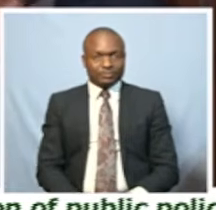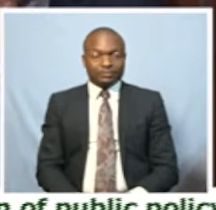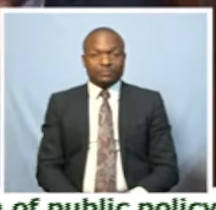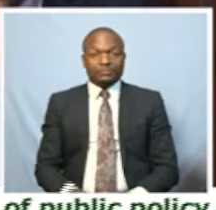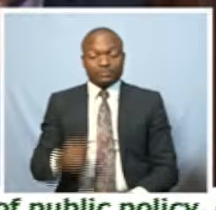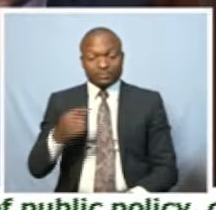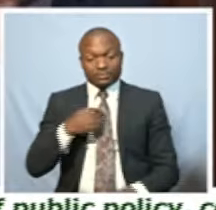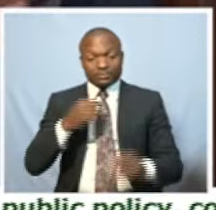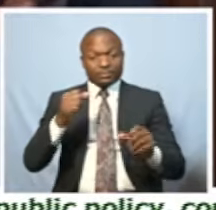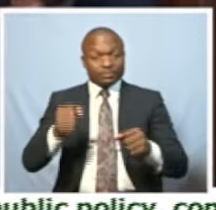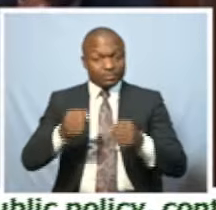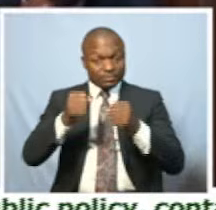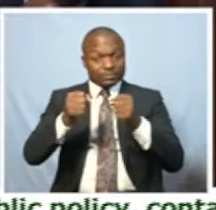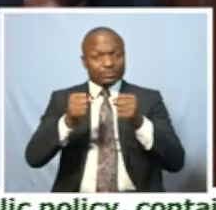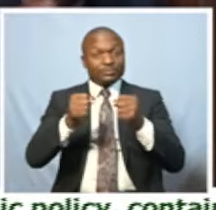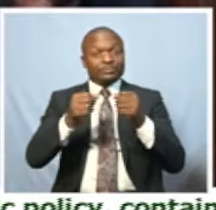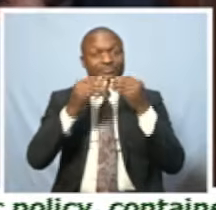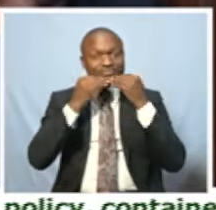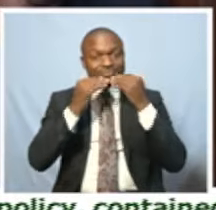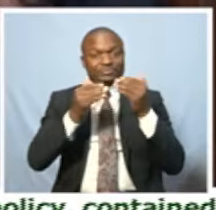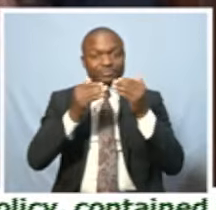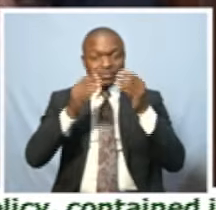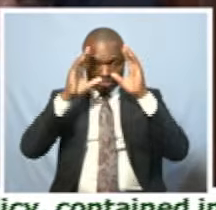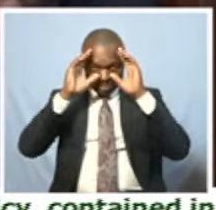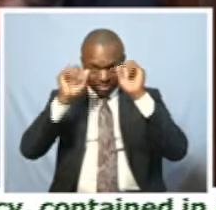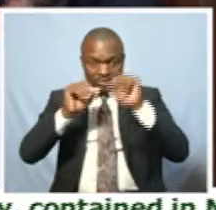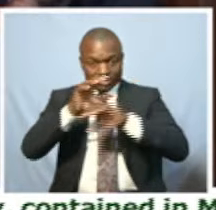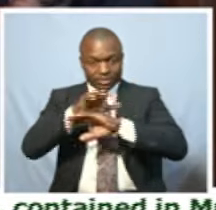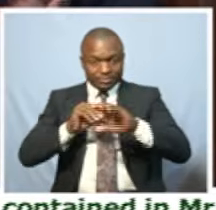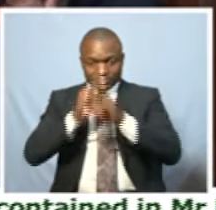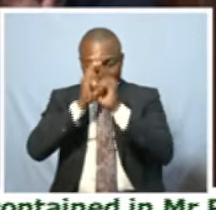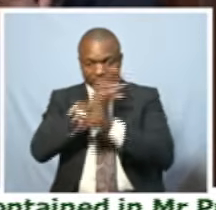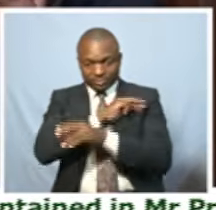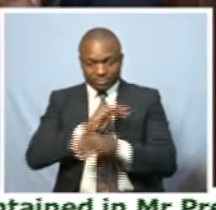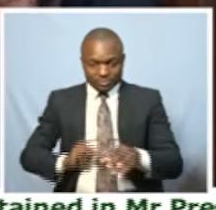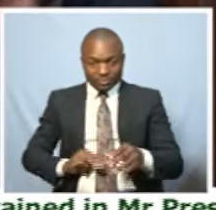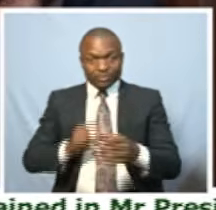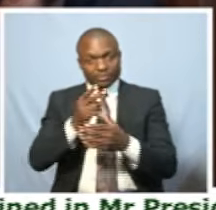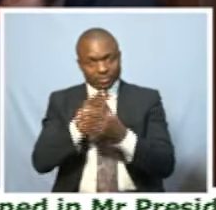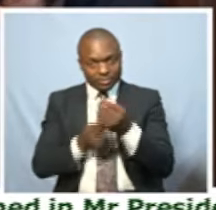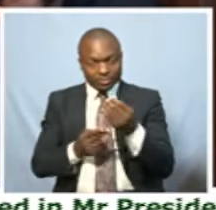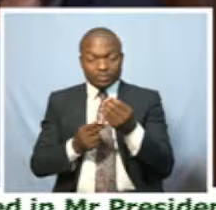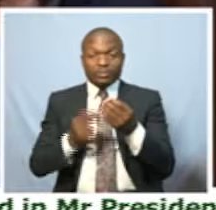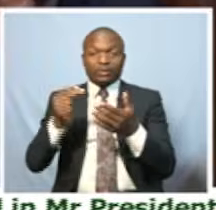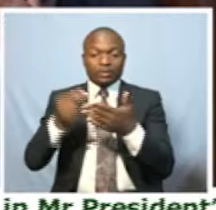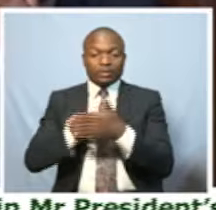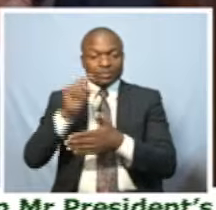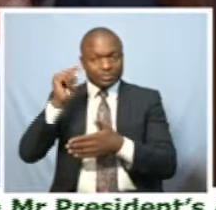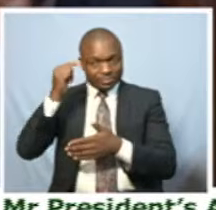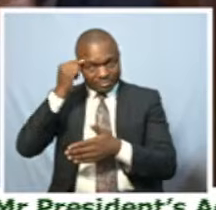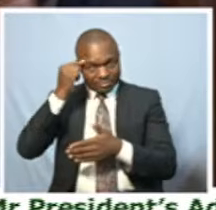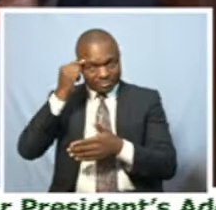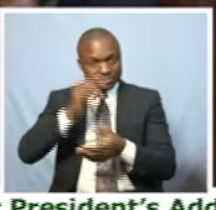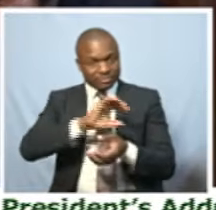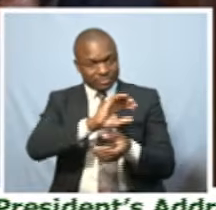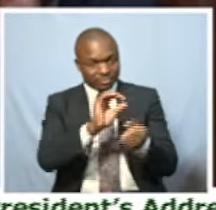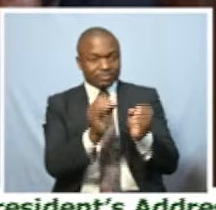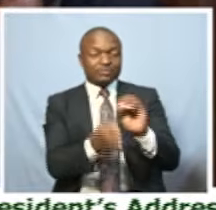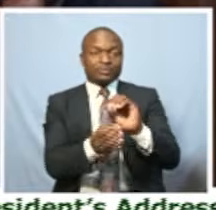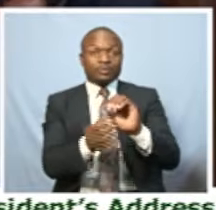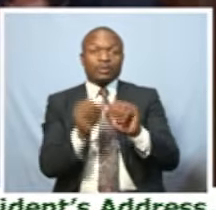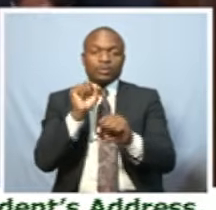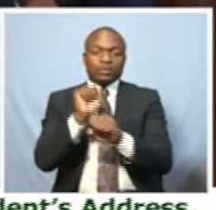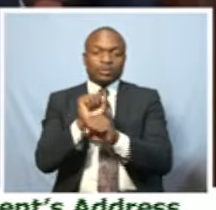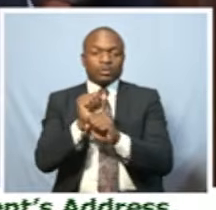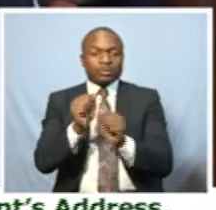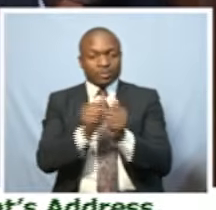I strongly commend the President's call for honorable members from both the ruling party and the opposition to